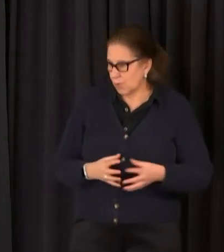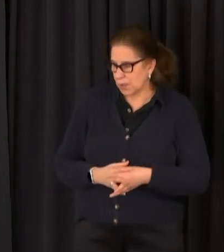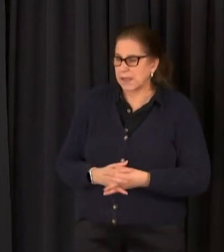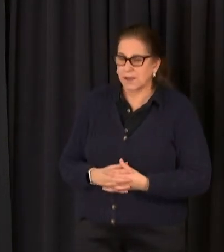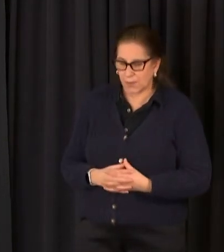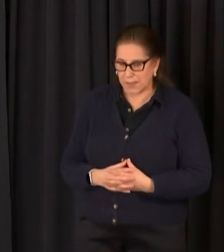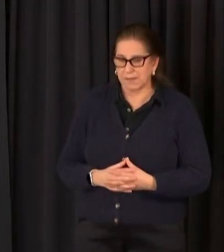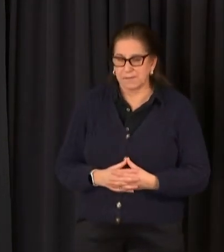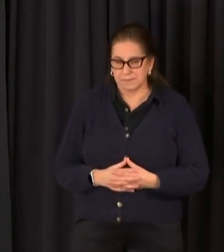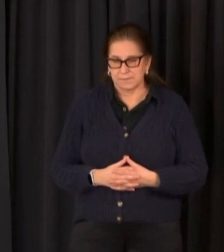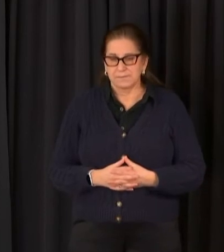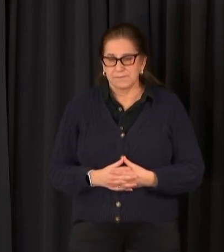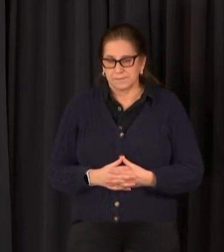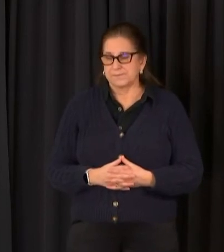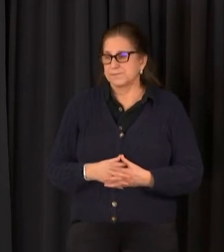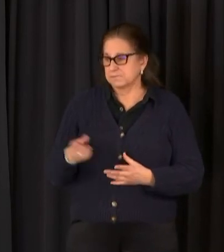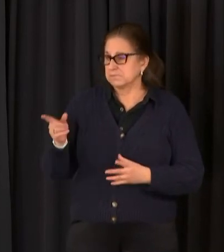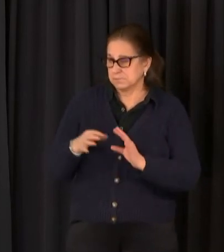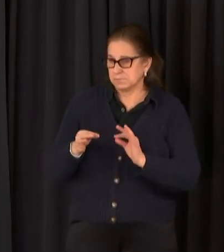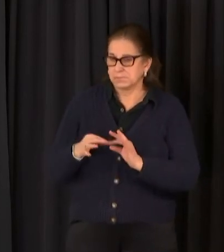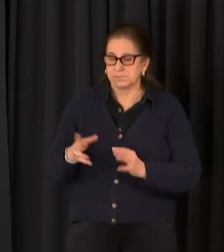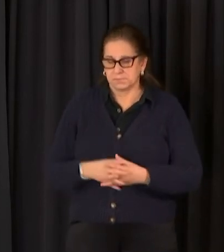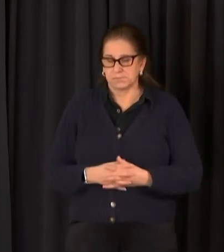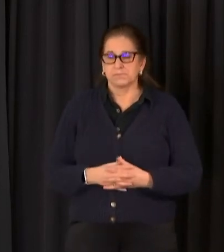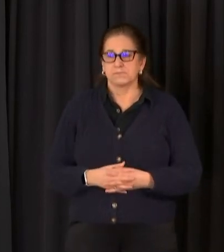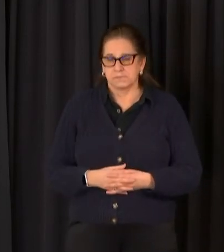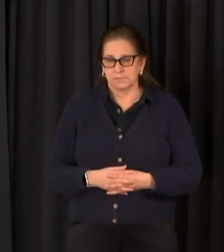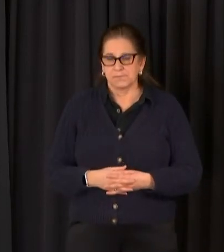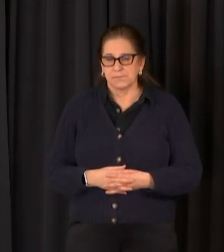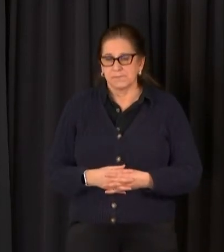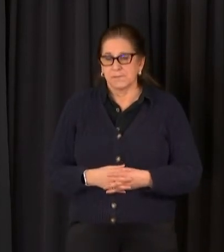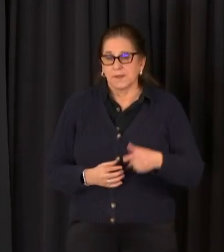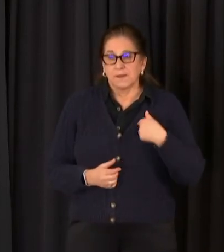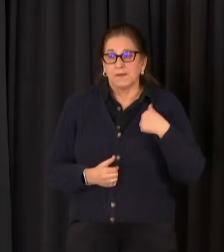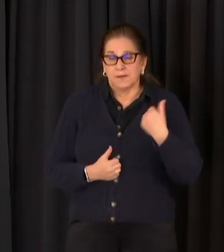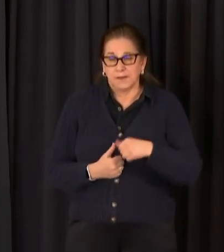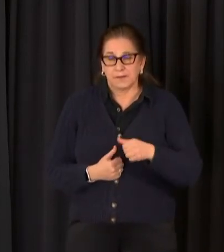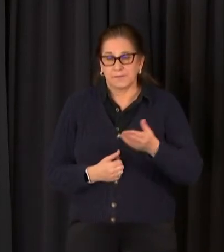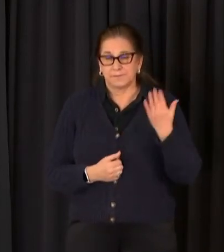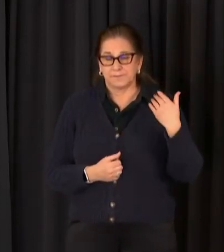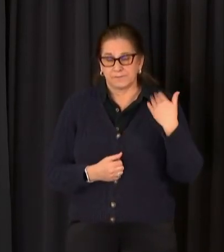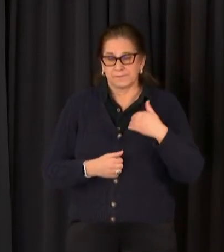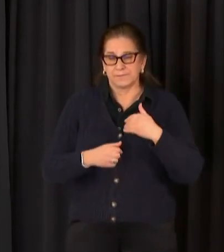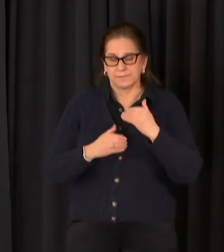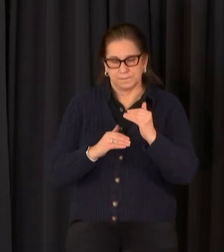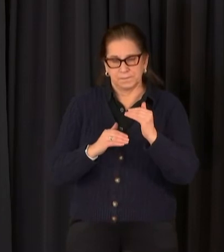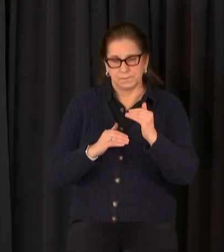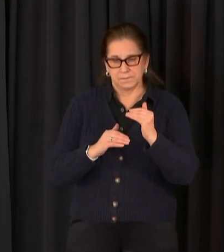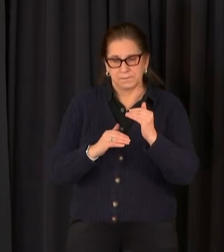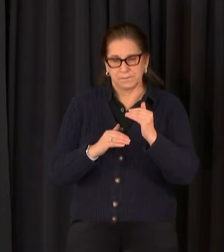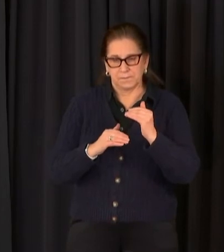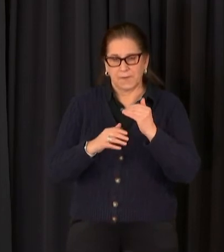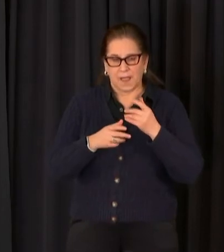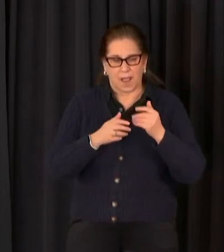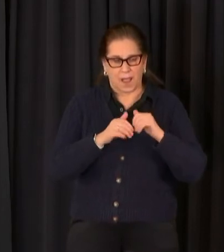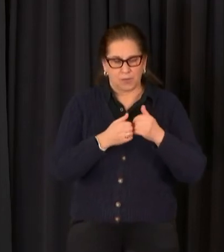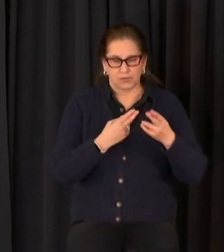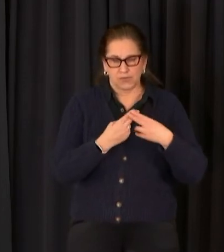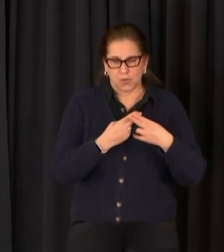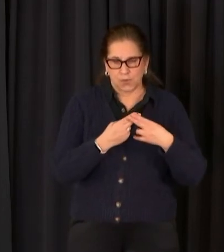the context of that previous comment, if you'll recall, we were very clear that there are limitations on the storage and handling requirements